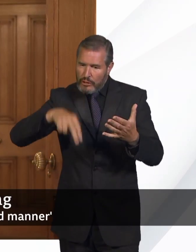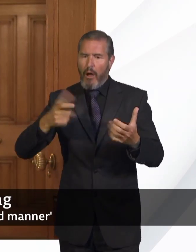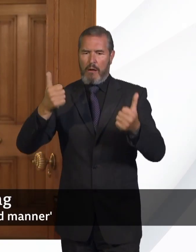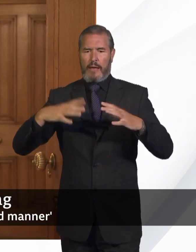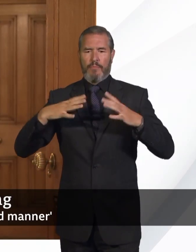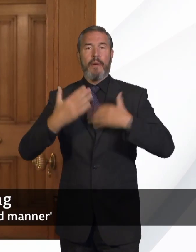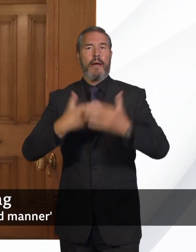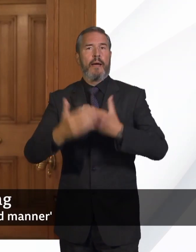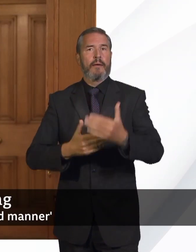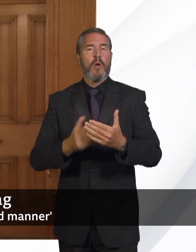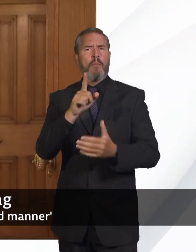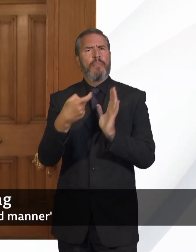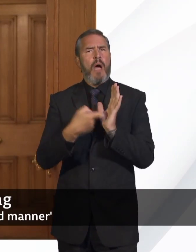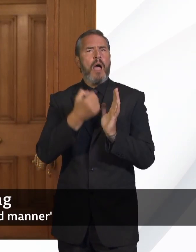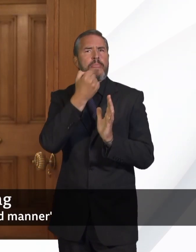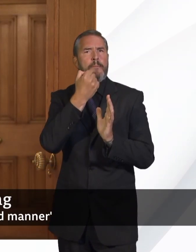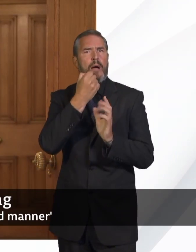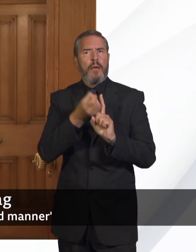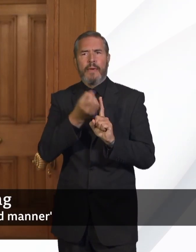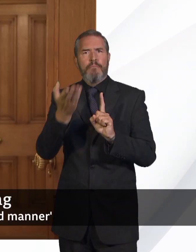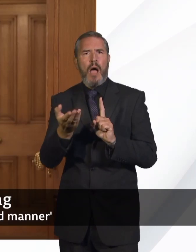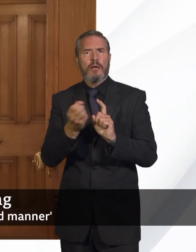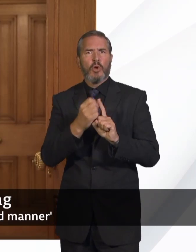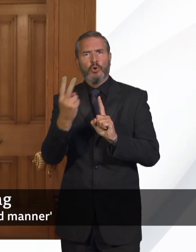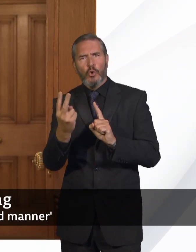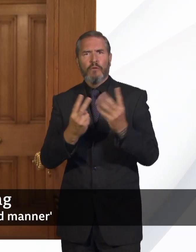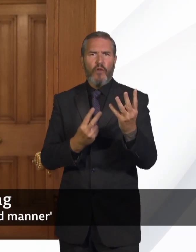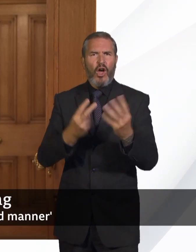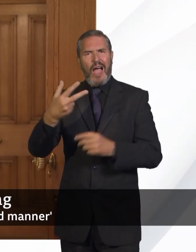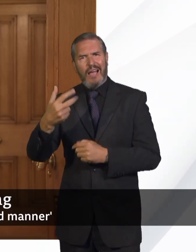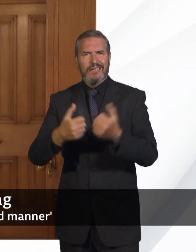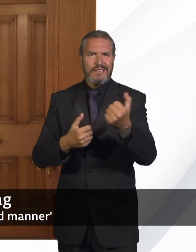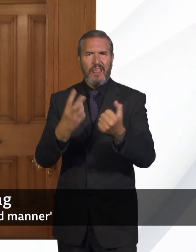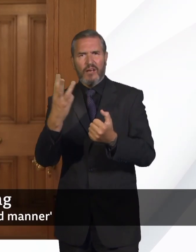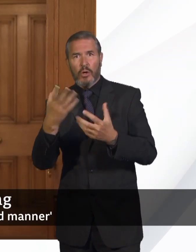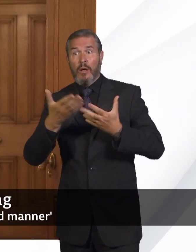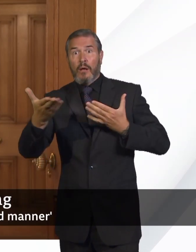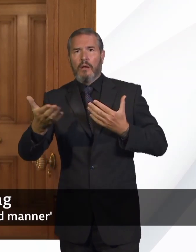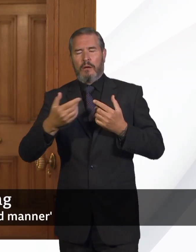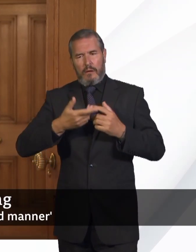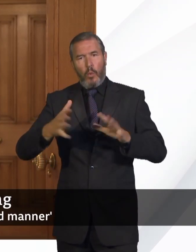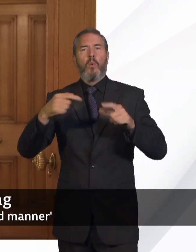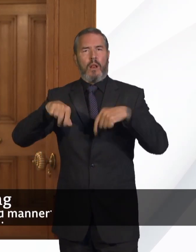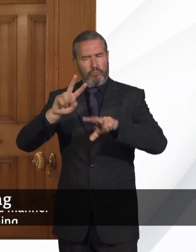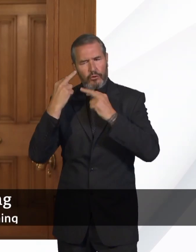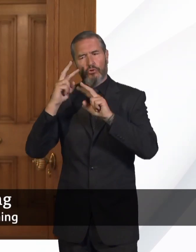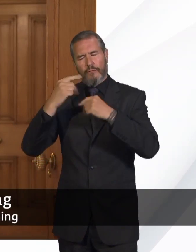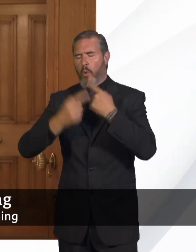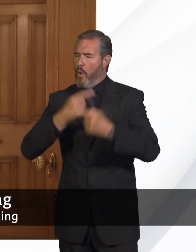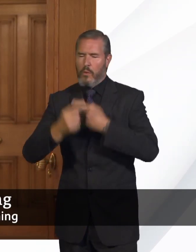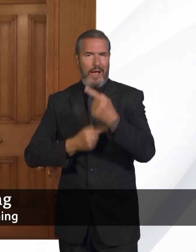In terms of the R factor, I go back to the question, the answers I gave earlier, which is that we will continue to keep this under review, and of